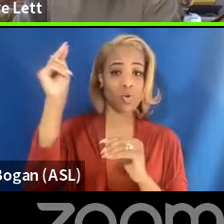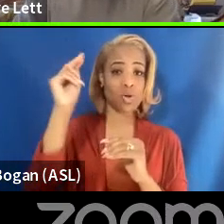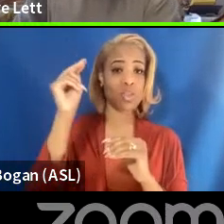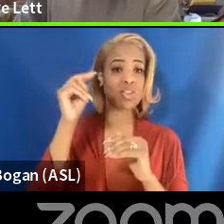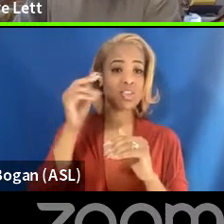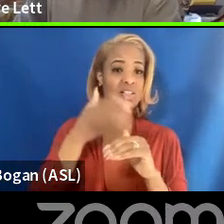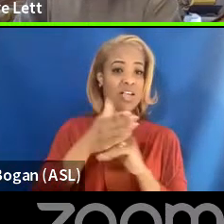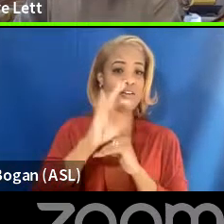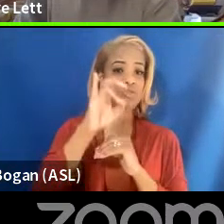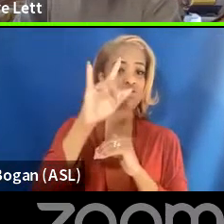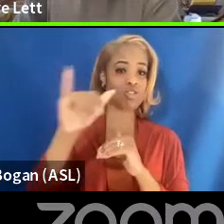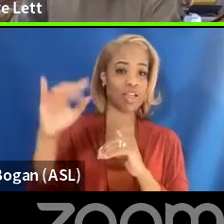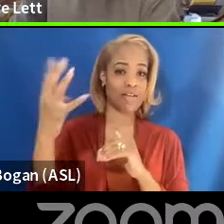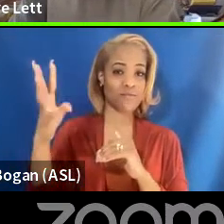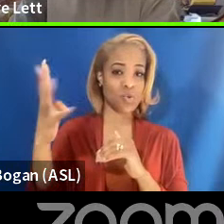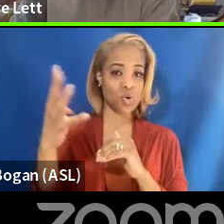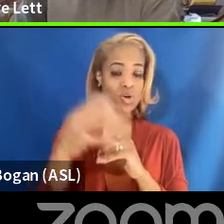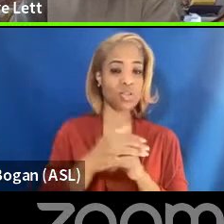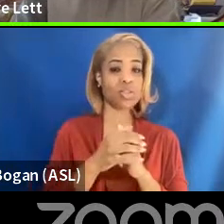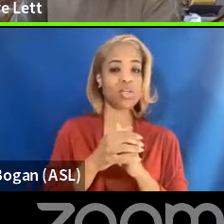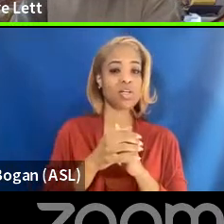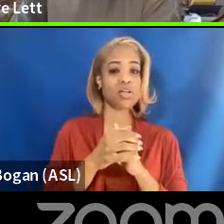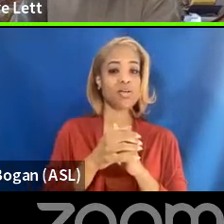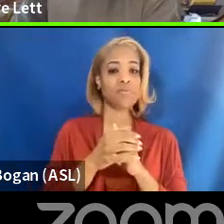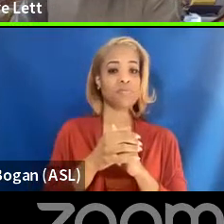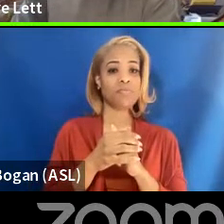after July 4th,